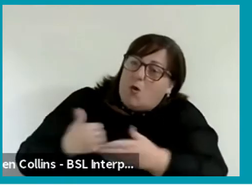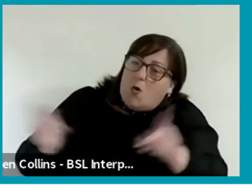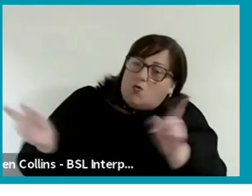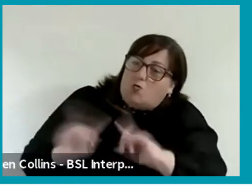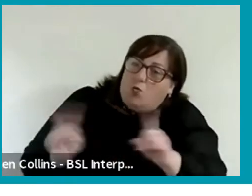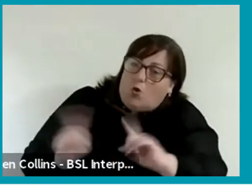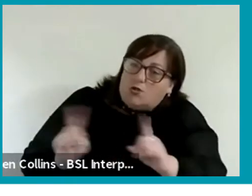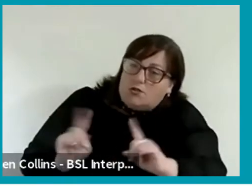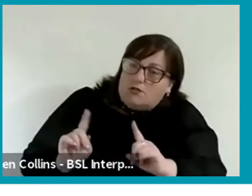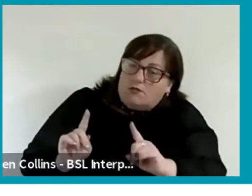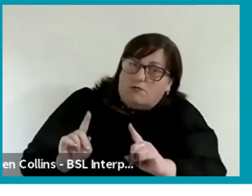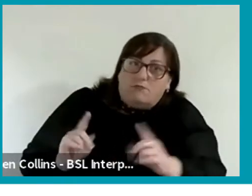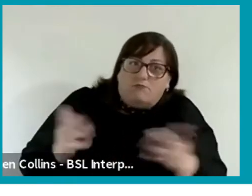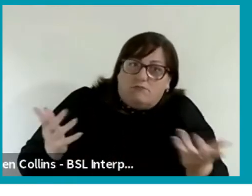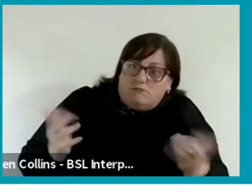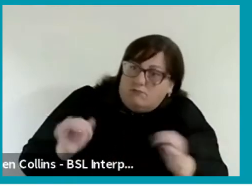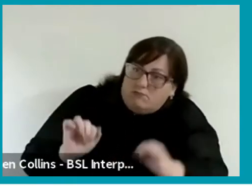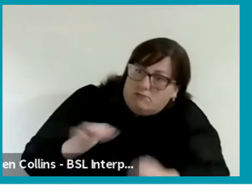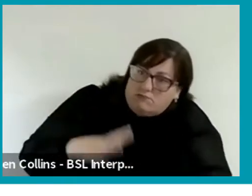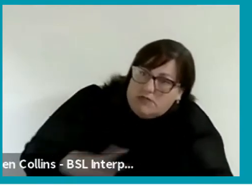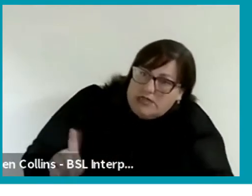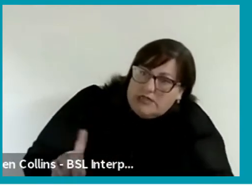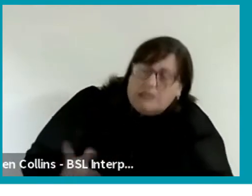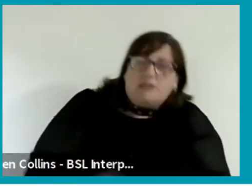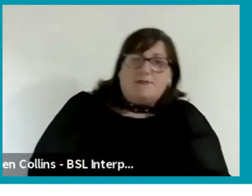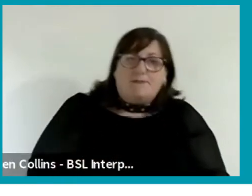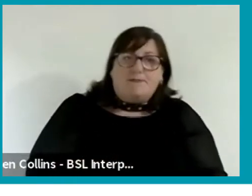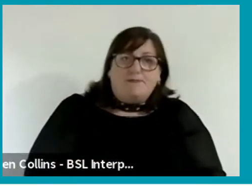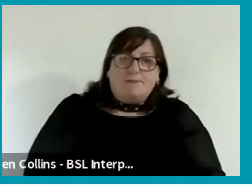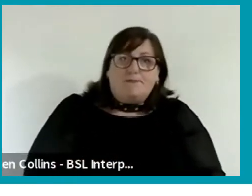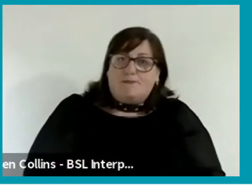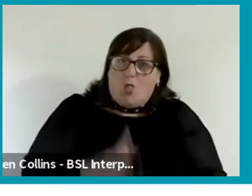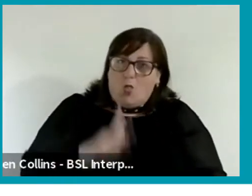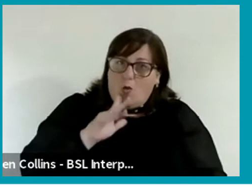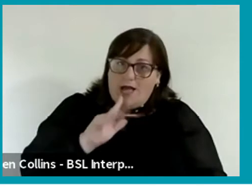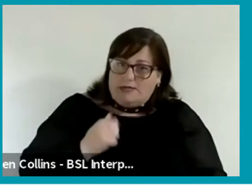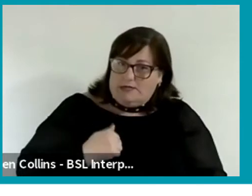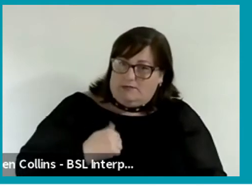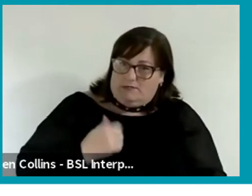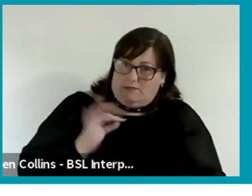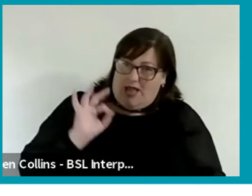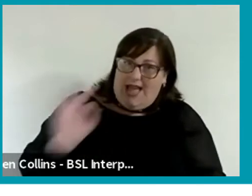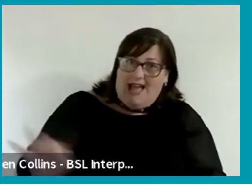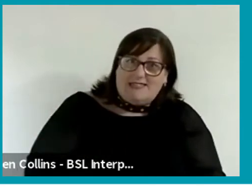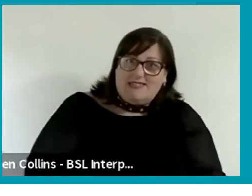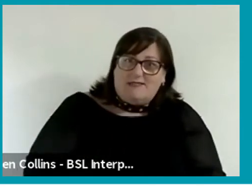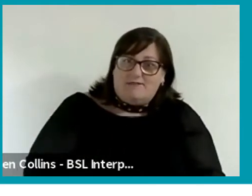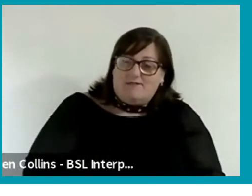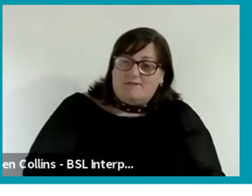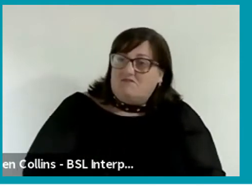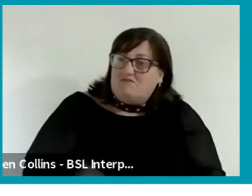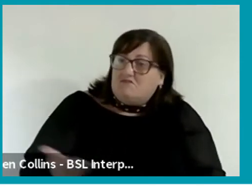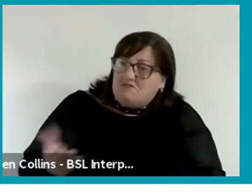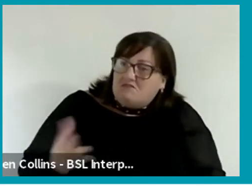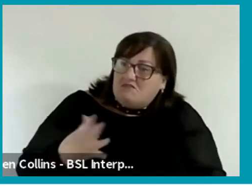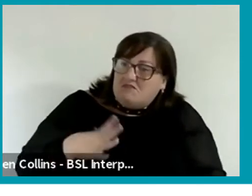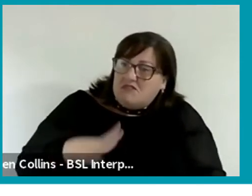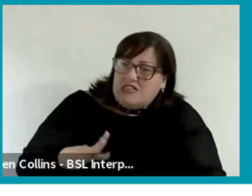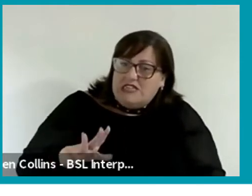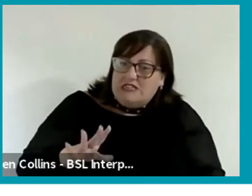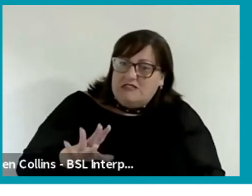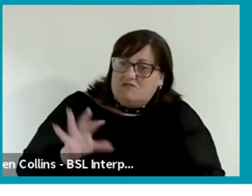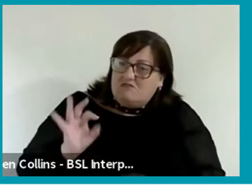can, needs in terms of making the being able to attend interviews, using software, making